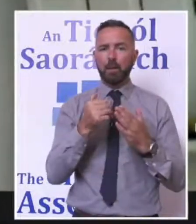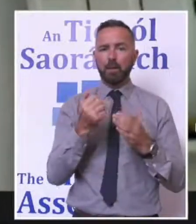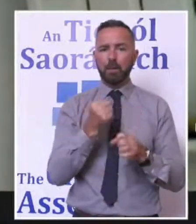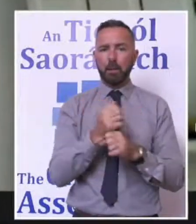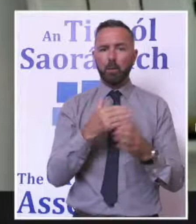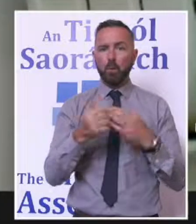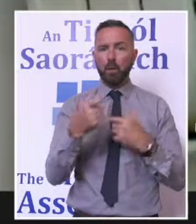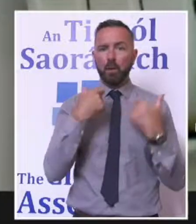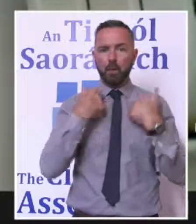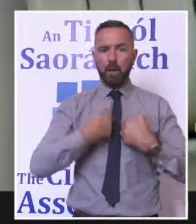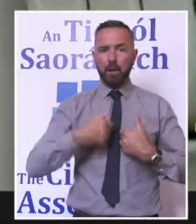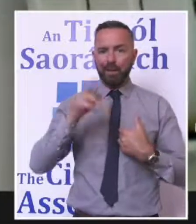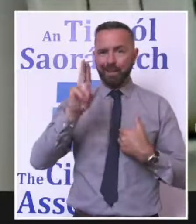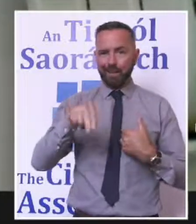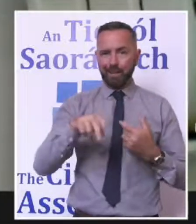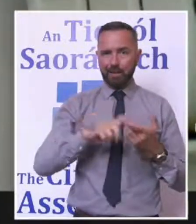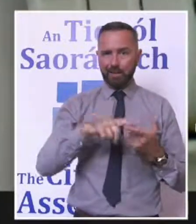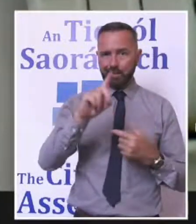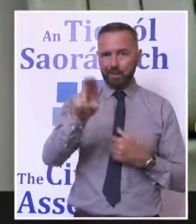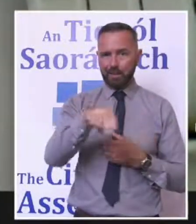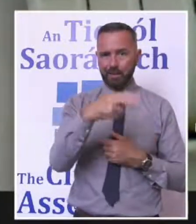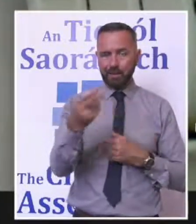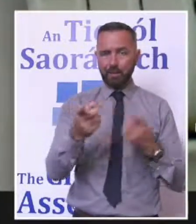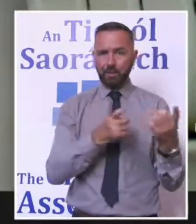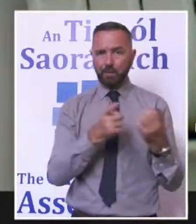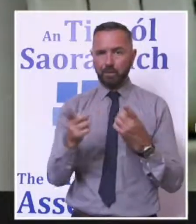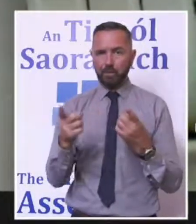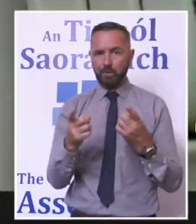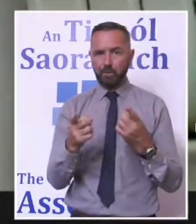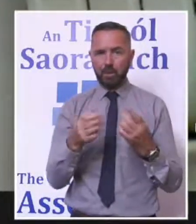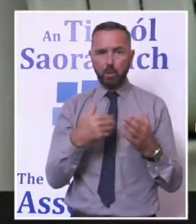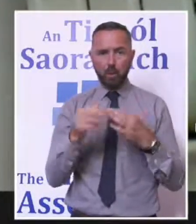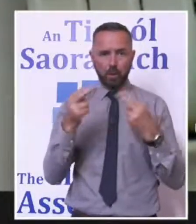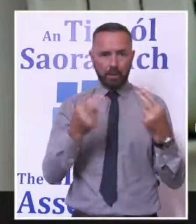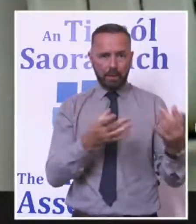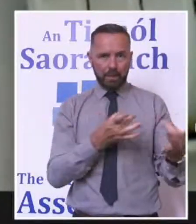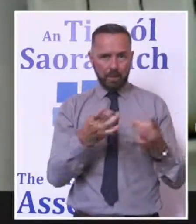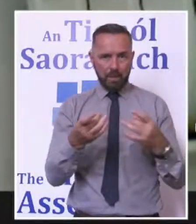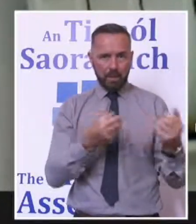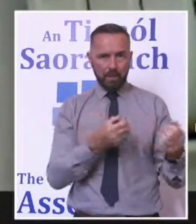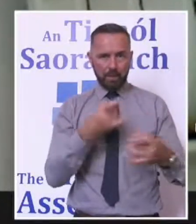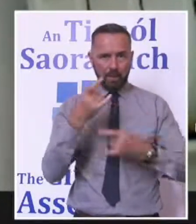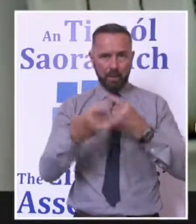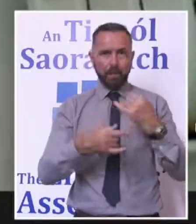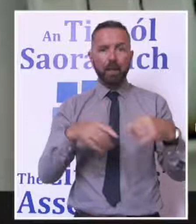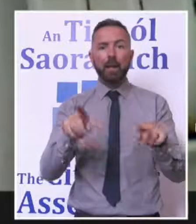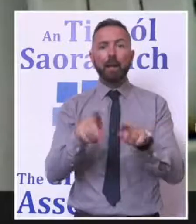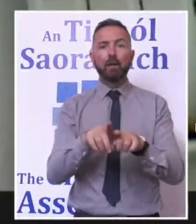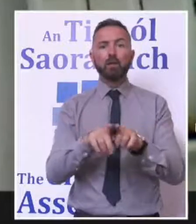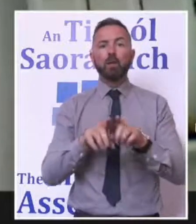the resources that might be made available to make those things happen. And alongside that, a